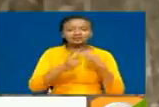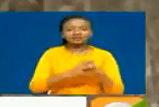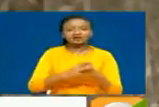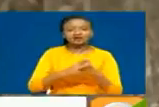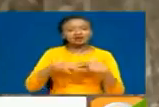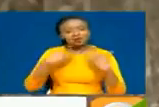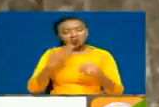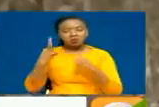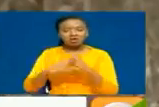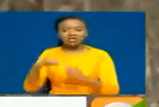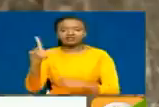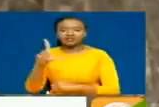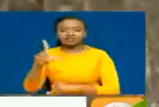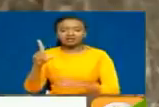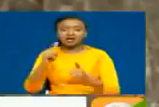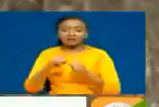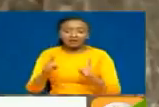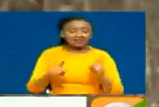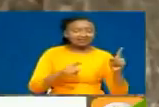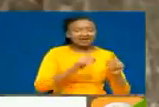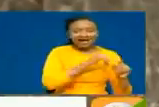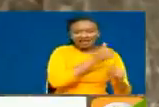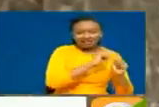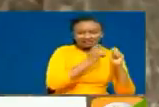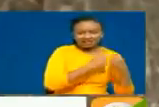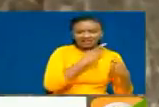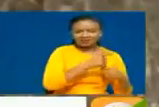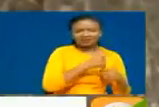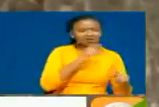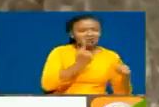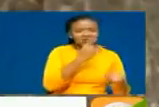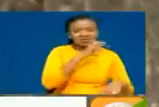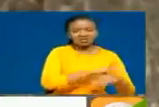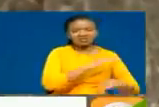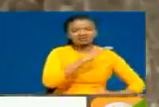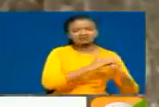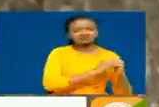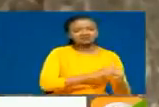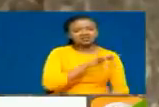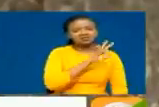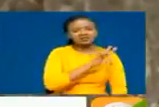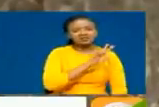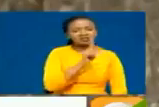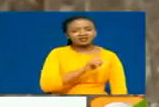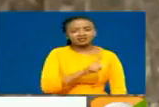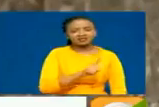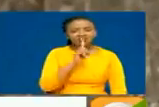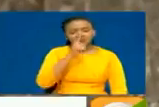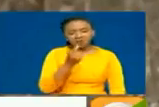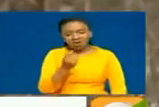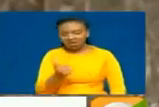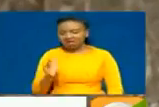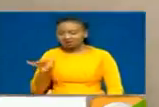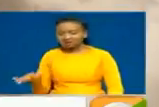moja. Lakini ngamia ya kirendile maximum ni 3. Tuseme 1.5 jioni inakuwa